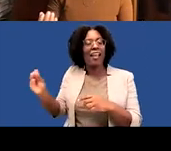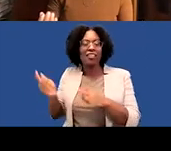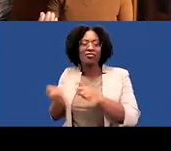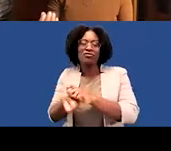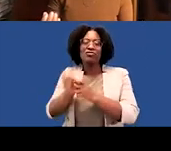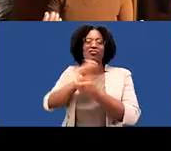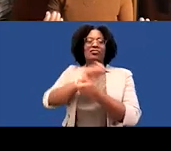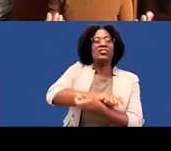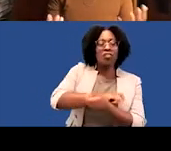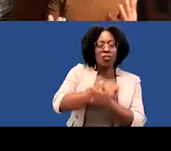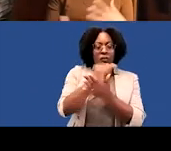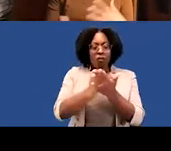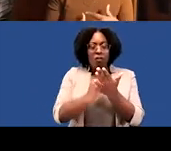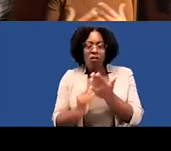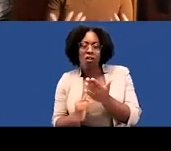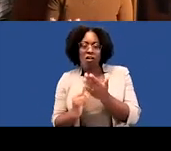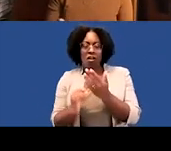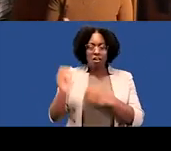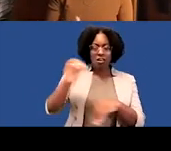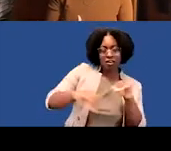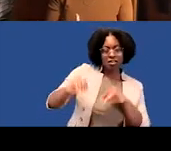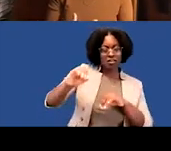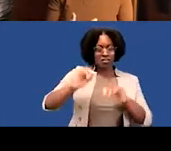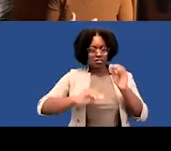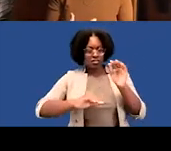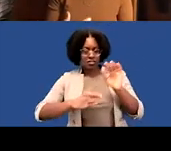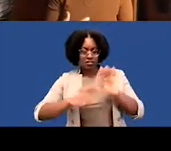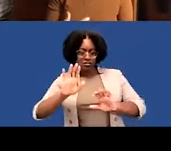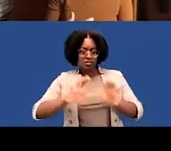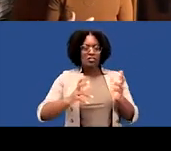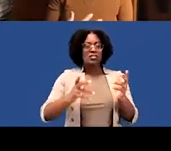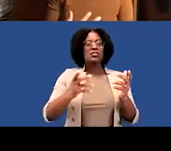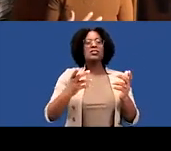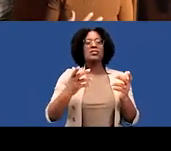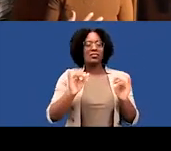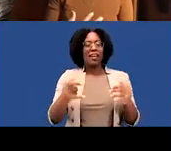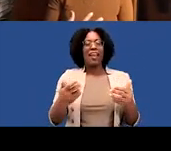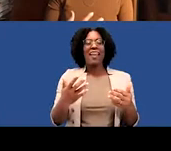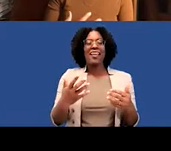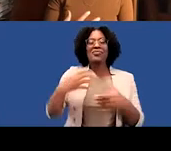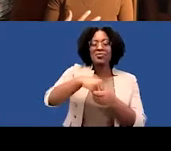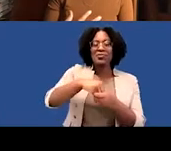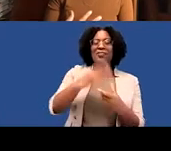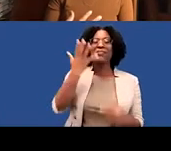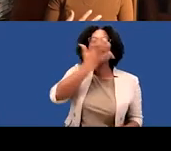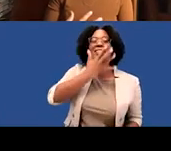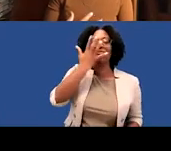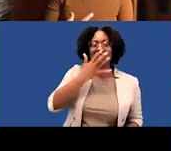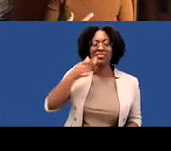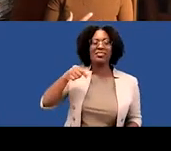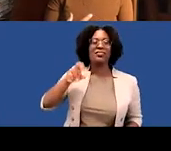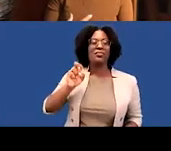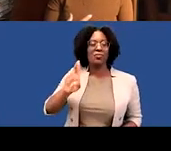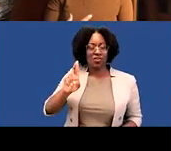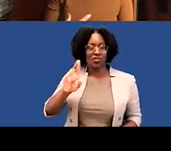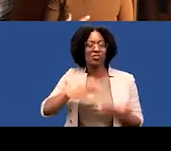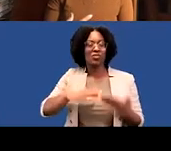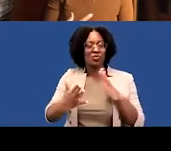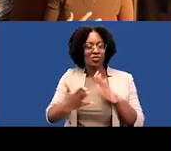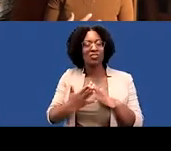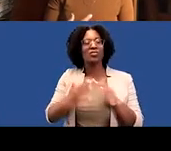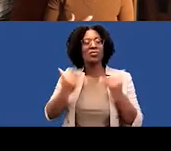you know, but have faces of queer community so that you might feel seen when you look at this